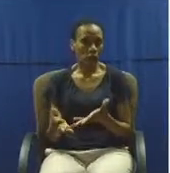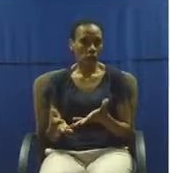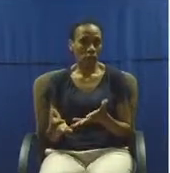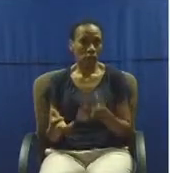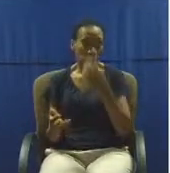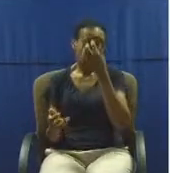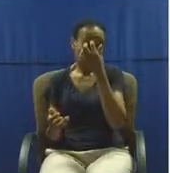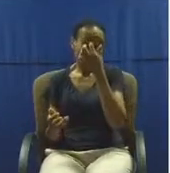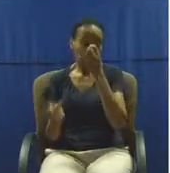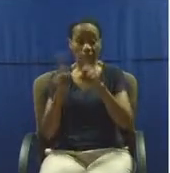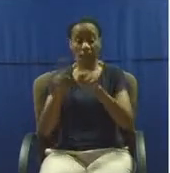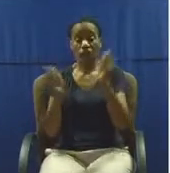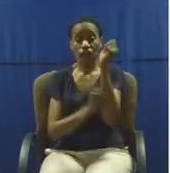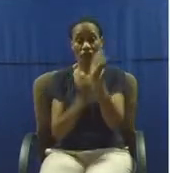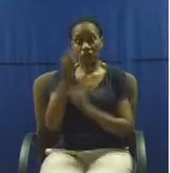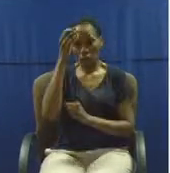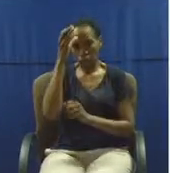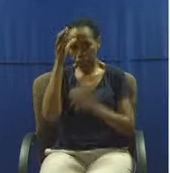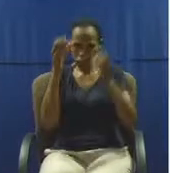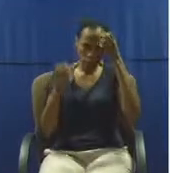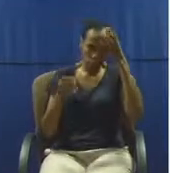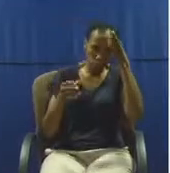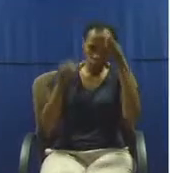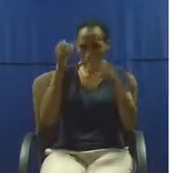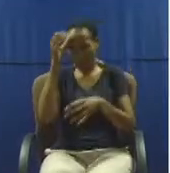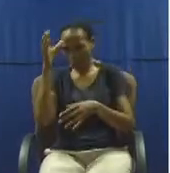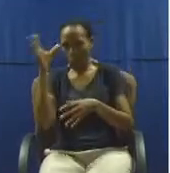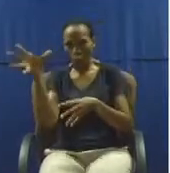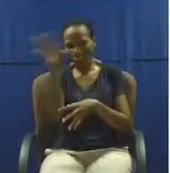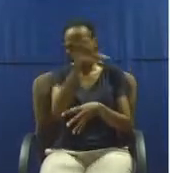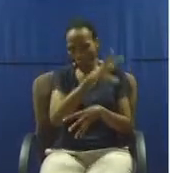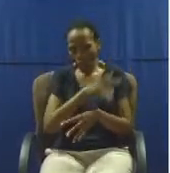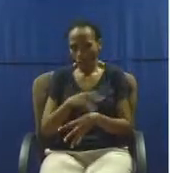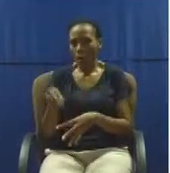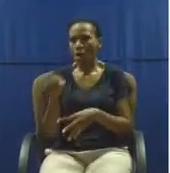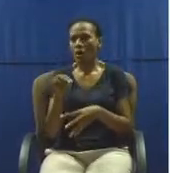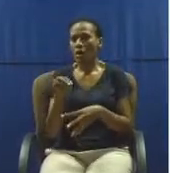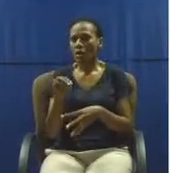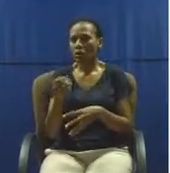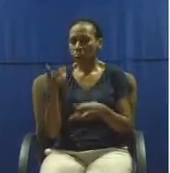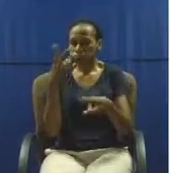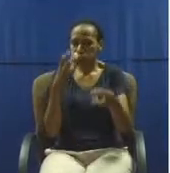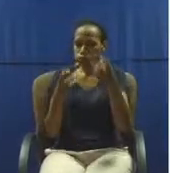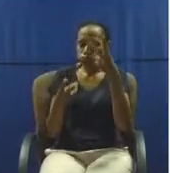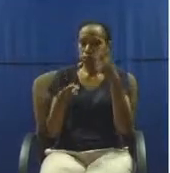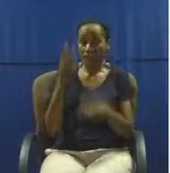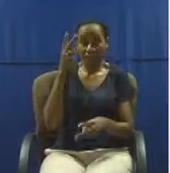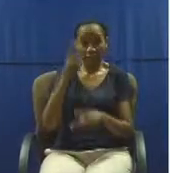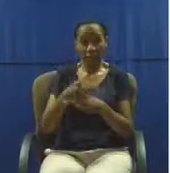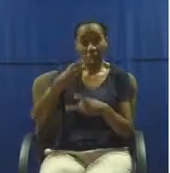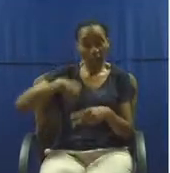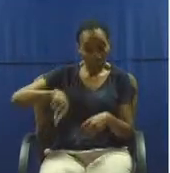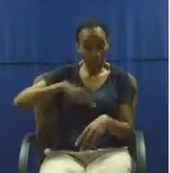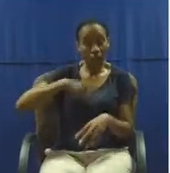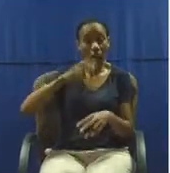that they will put on the table, we will be able to possibly come to an answer. And in the pot will